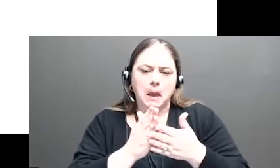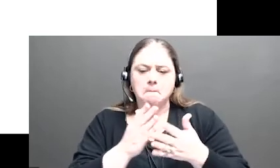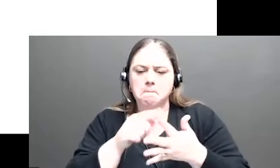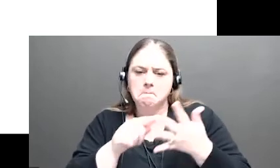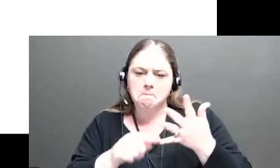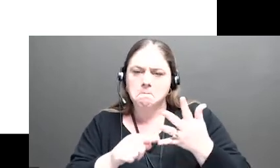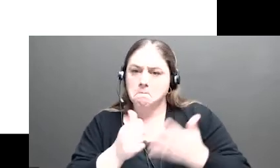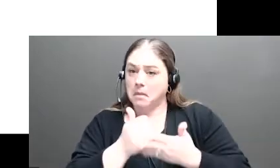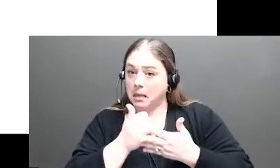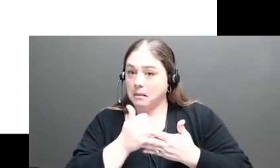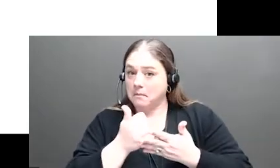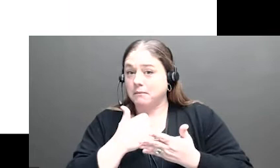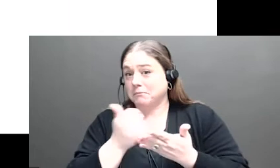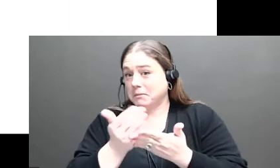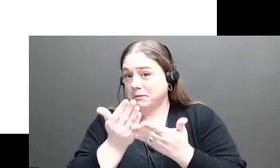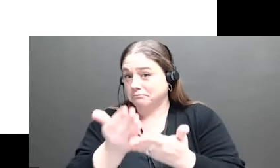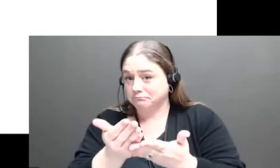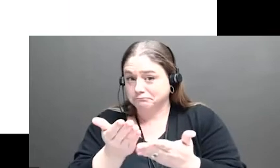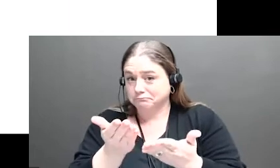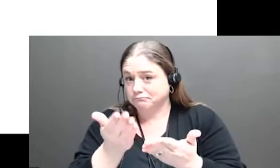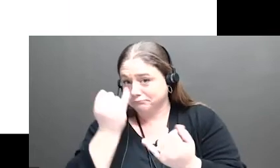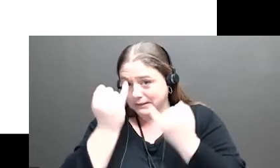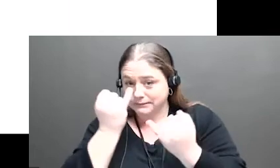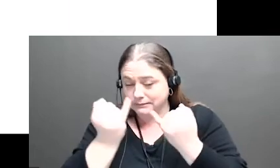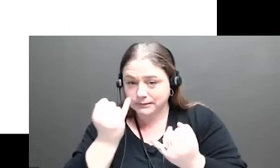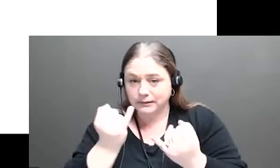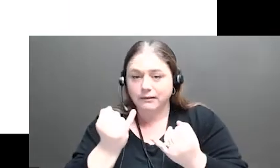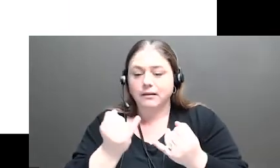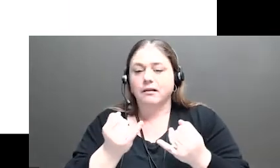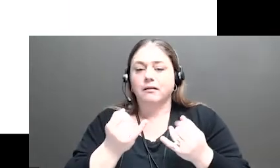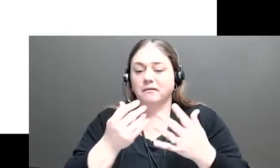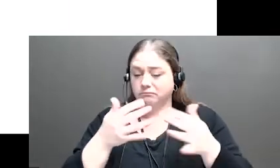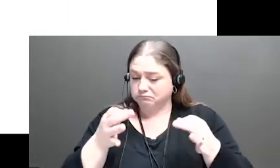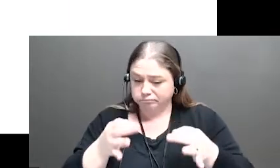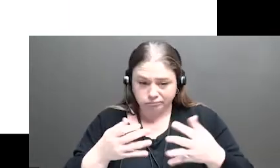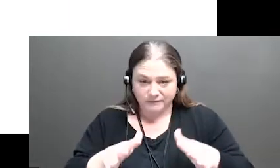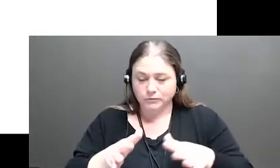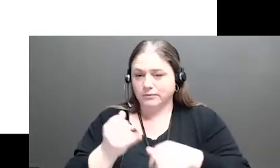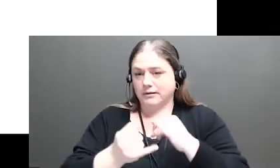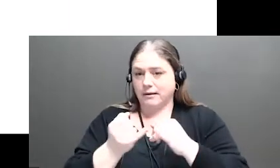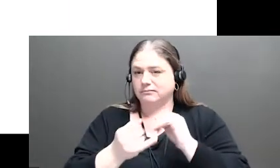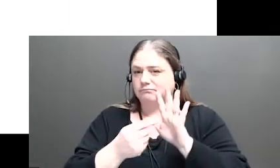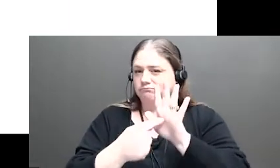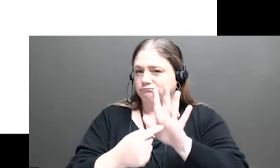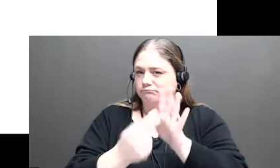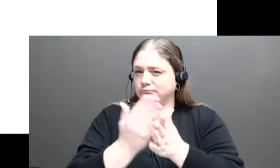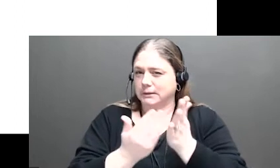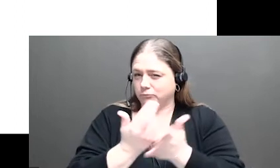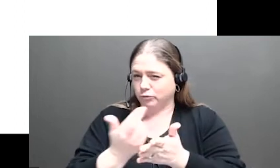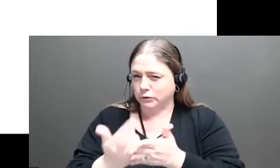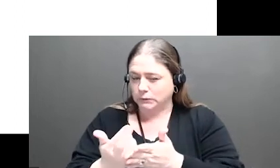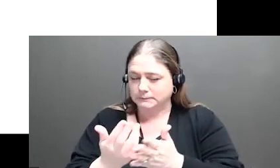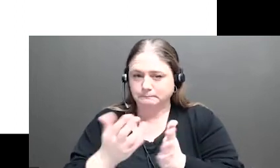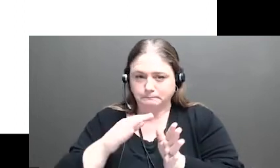recommend for moving forward. And at the end, there is a slide of resource links that we hope you'll find helpful. So transitions from school